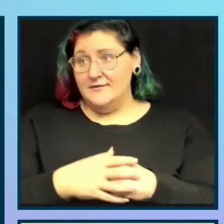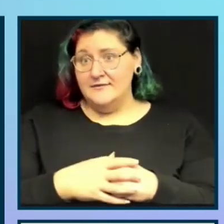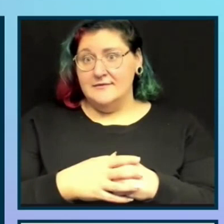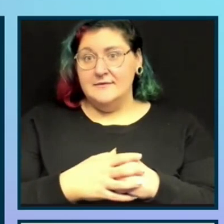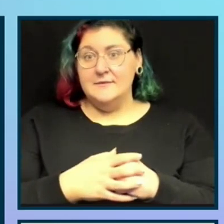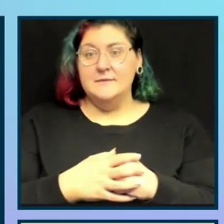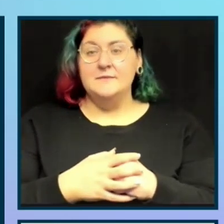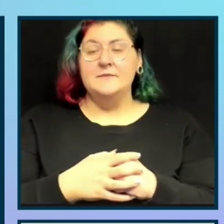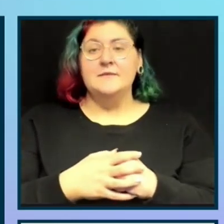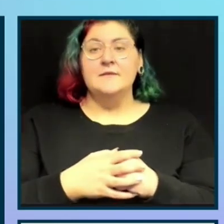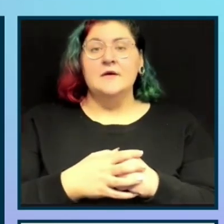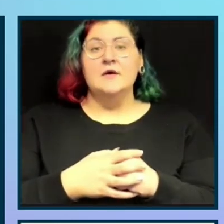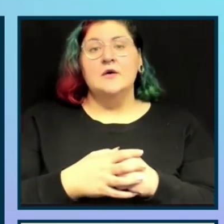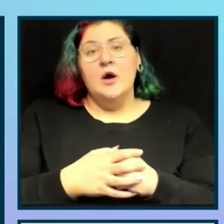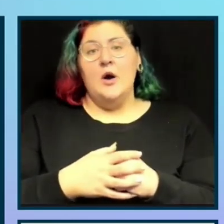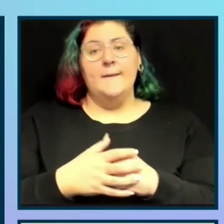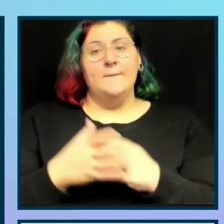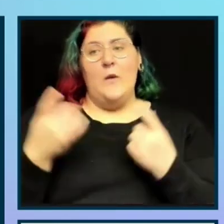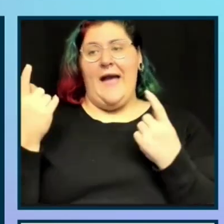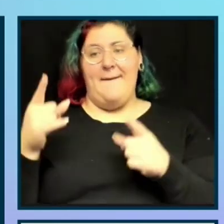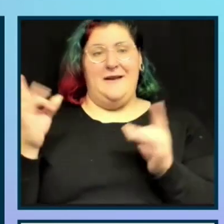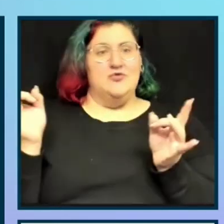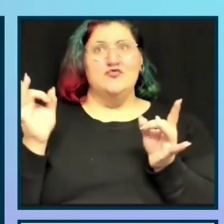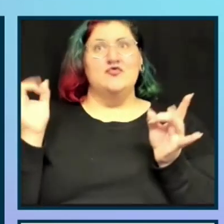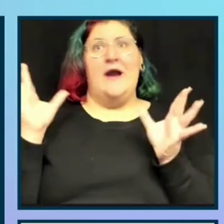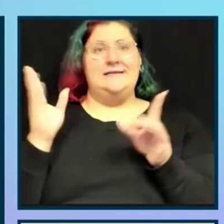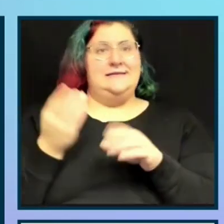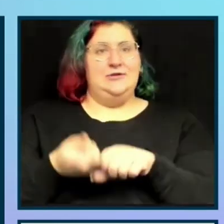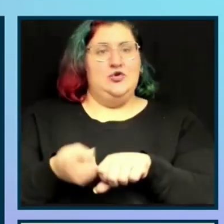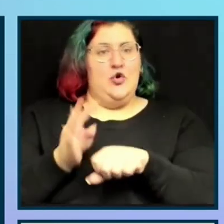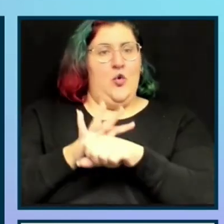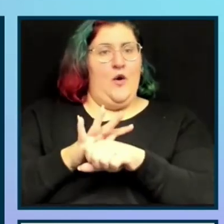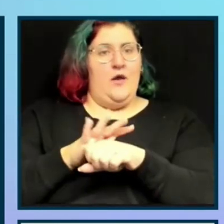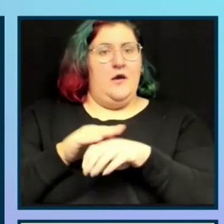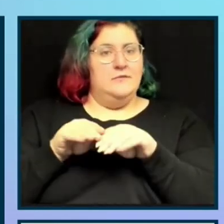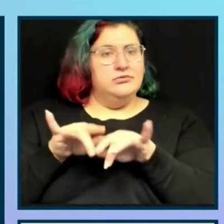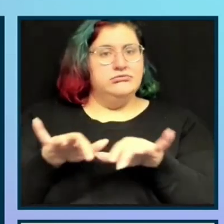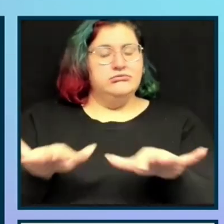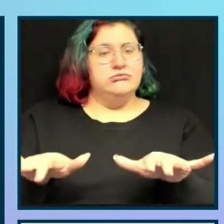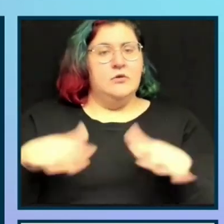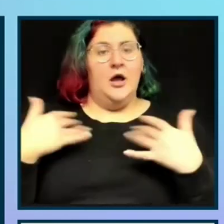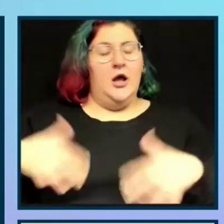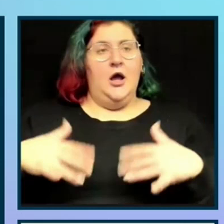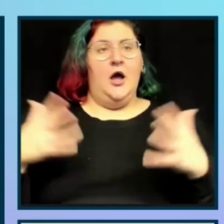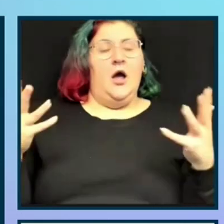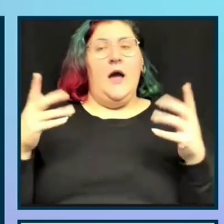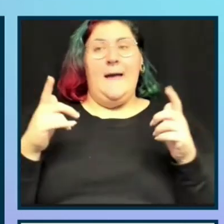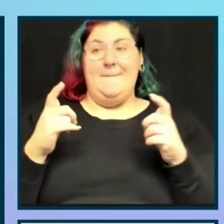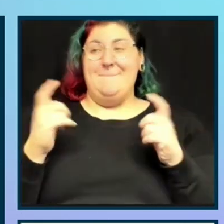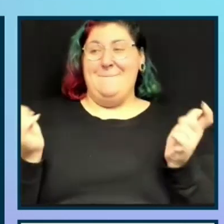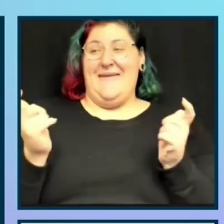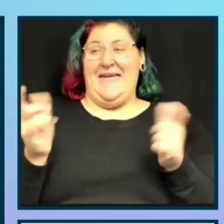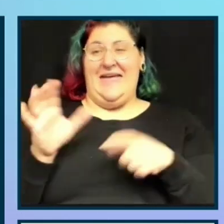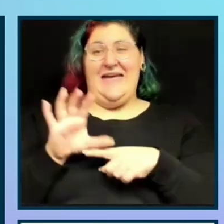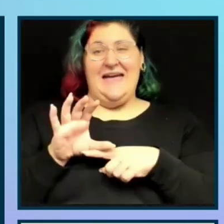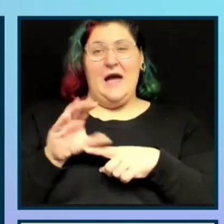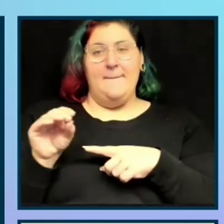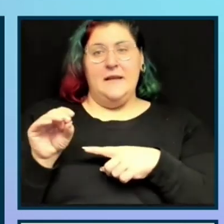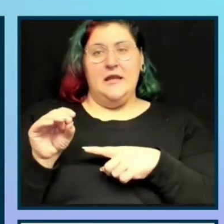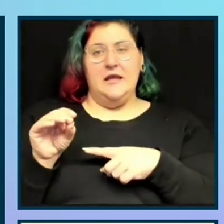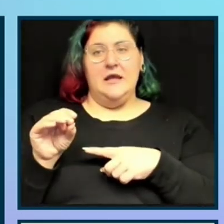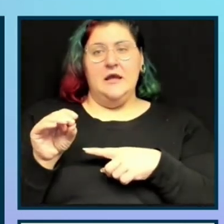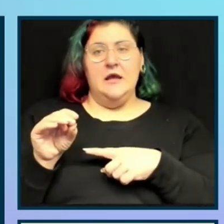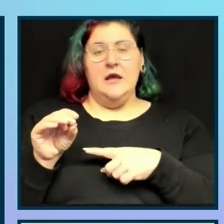So amid the crisis, large companies were rushed and small companies